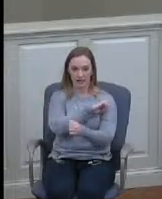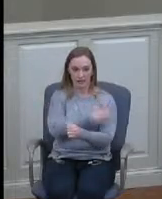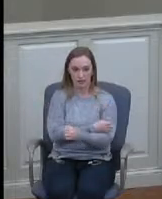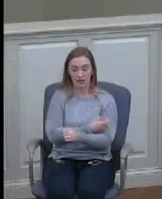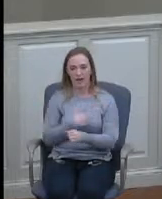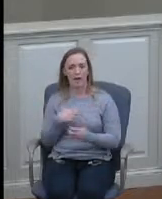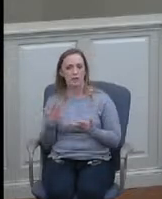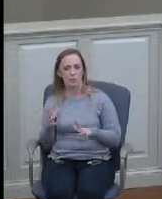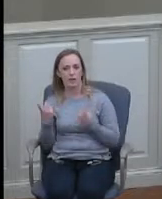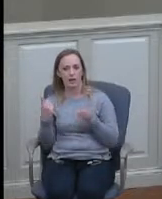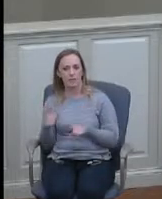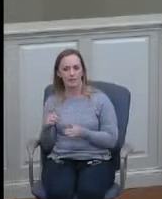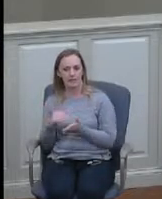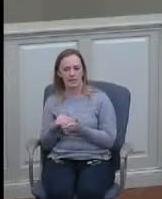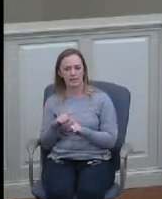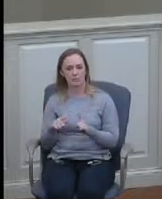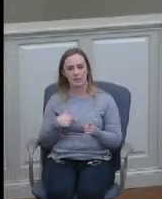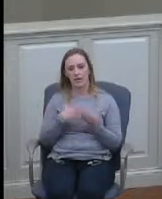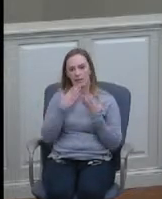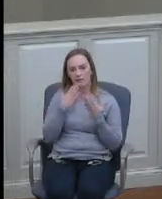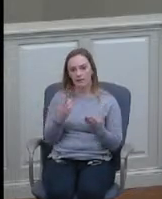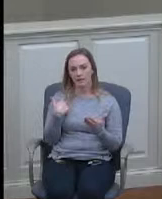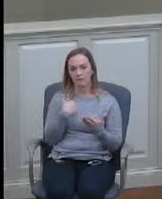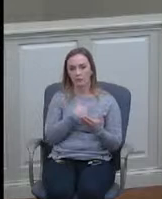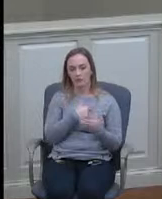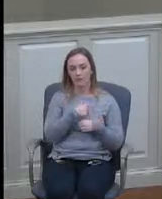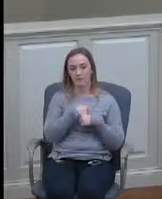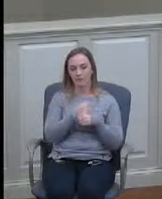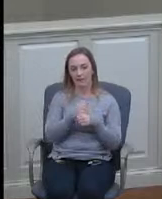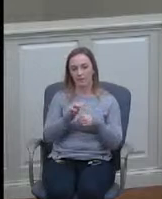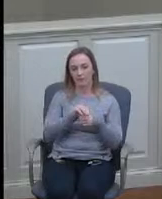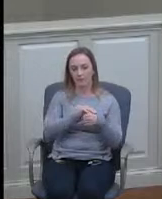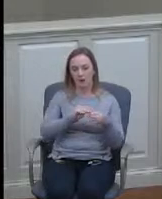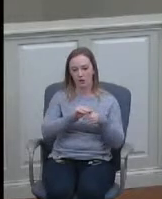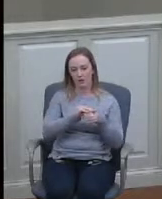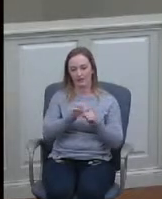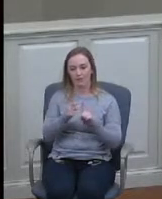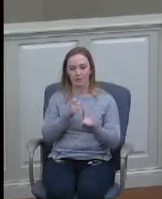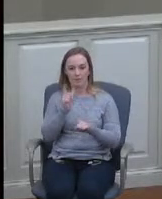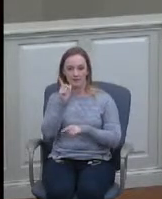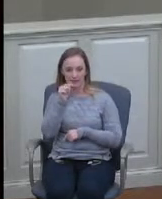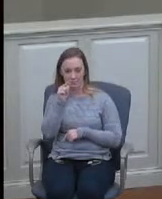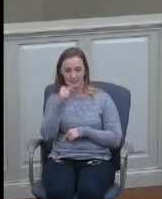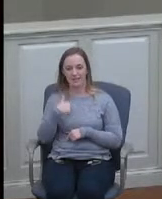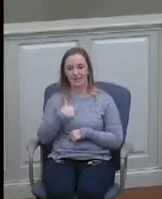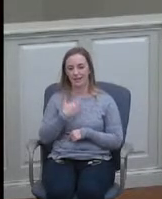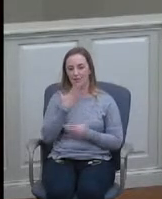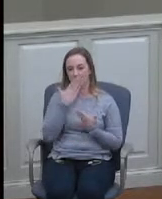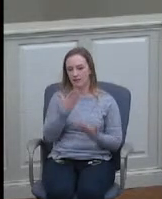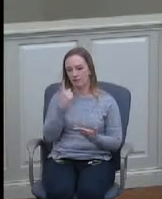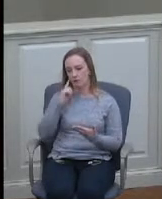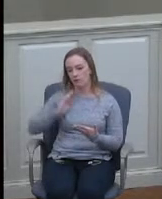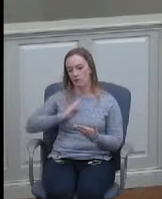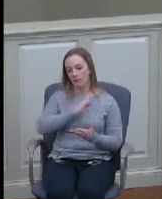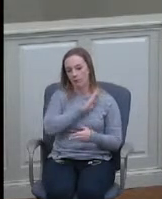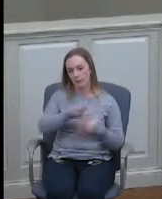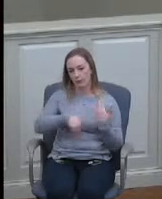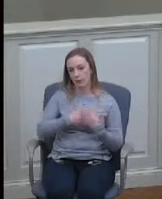I feel like we have made our margaritas out of our lemons. And I am thankful for this board and all the work that they have